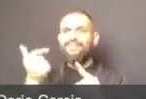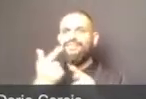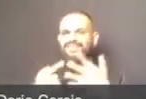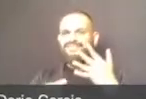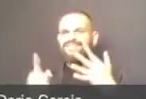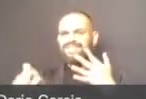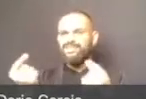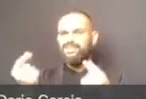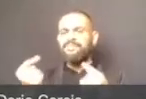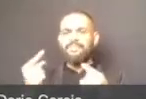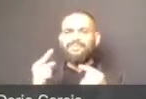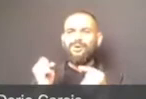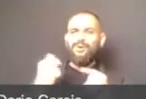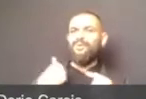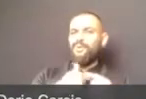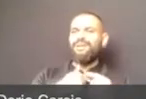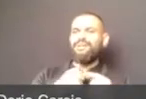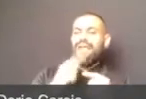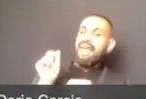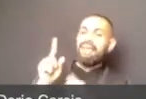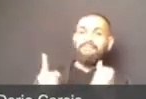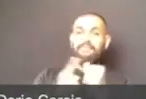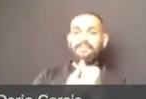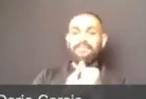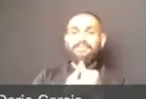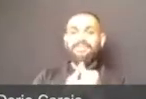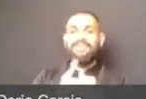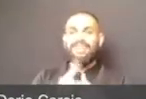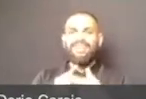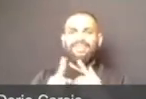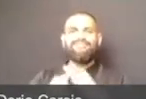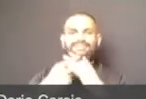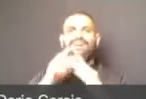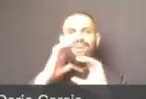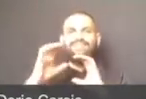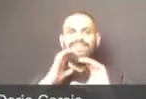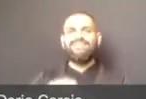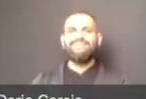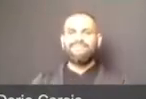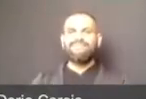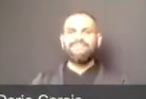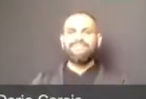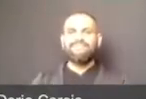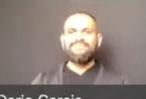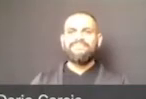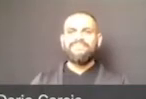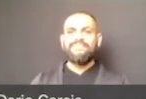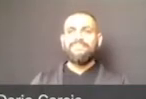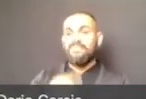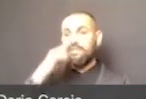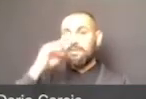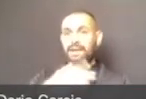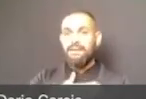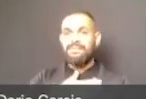mindful of that, we will ask you the first question and kick off our conversation. Can you please share